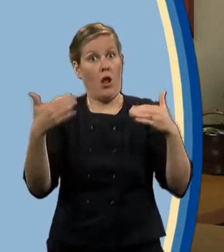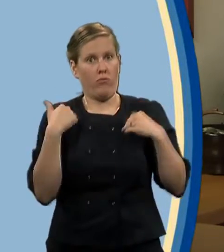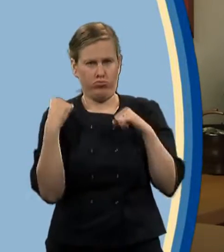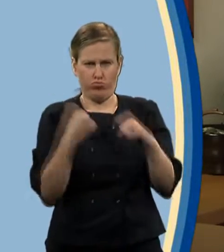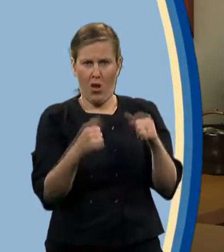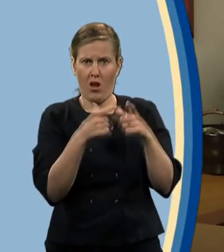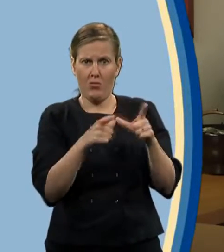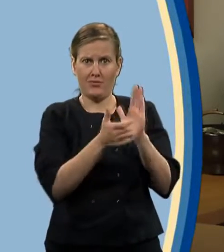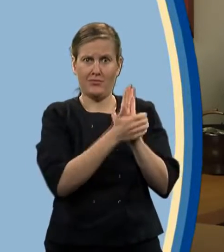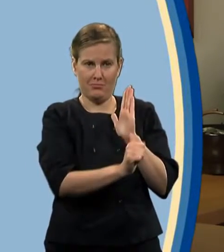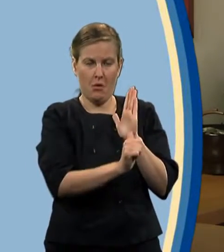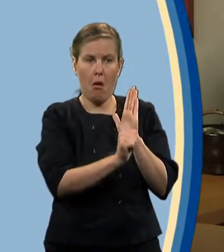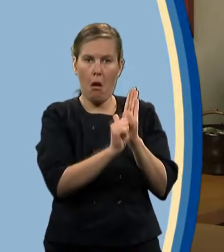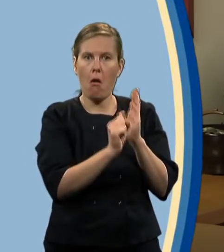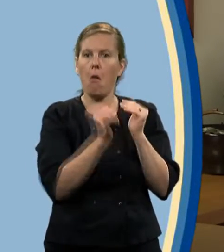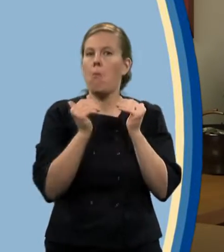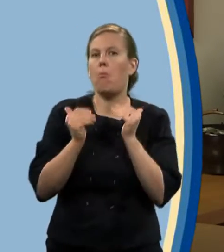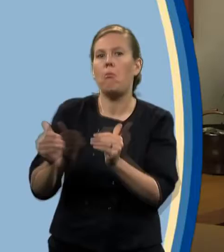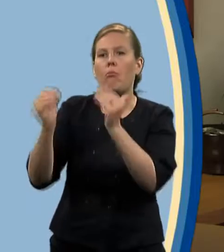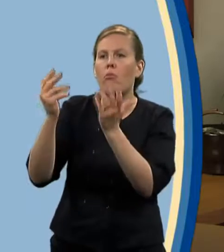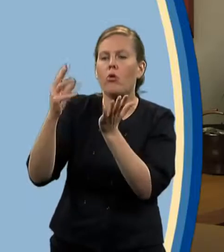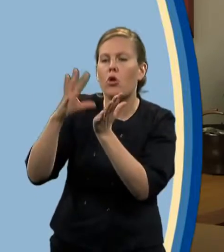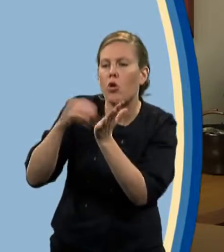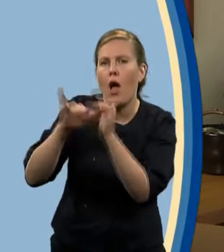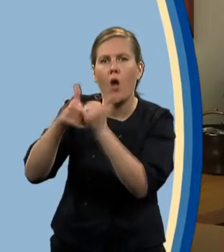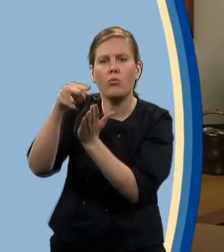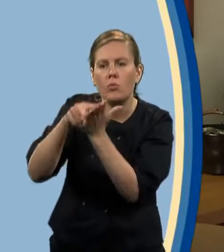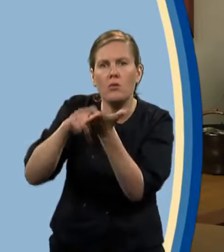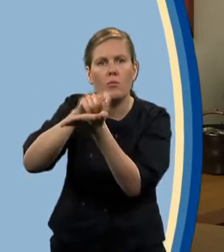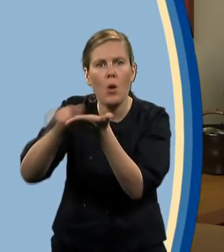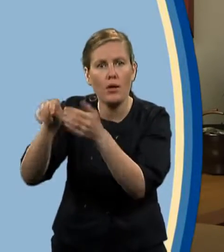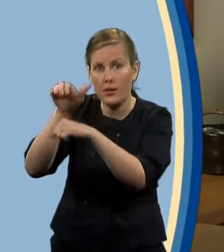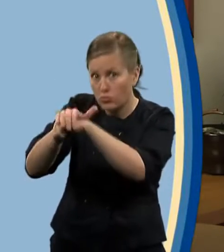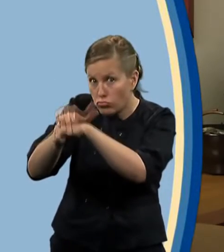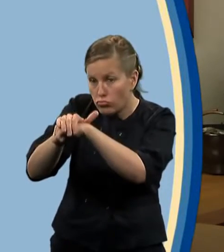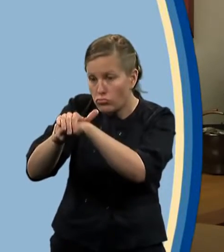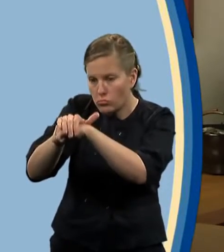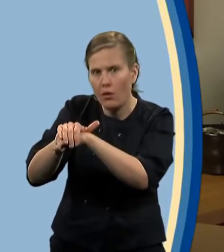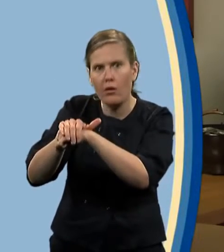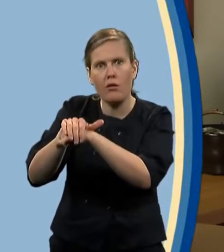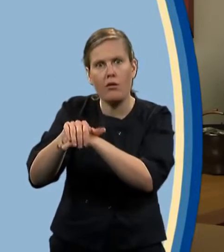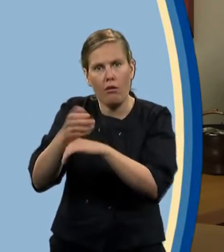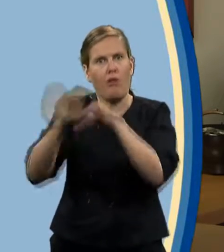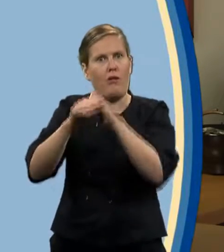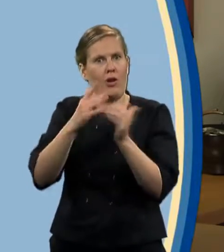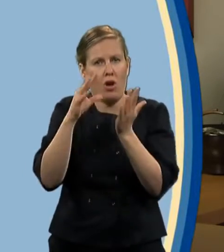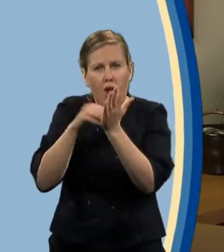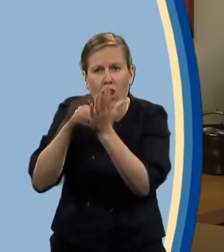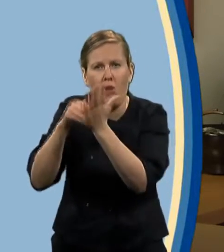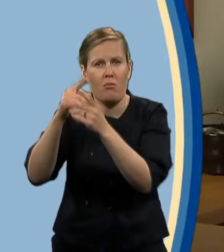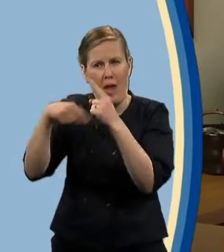stronger vocabulary and language facility, these children, when they go to learn how to read